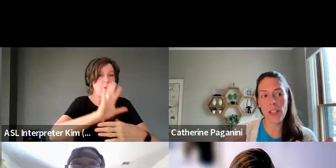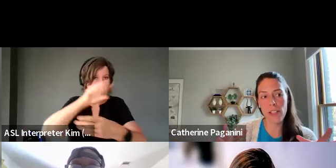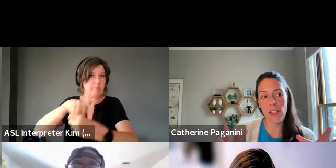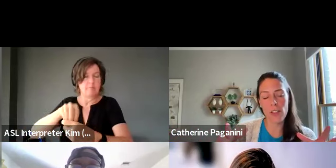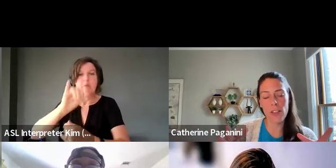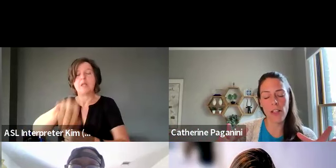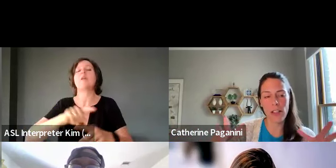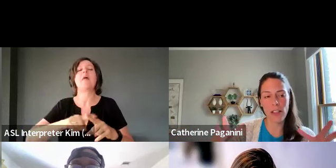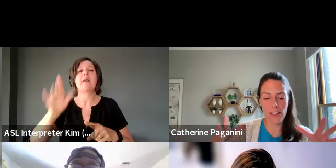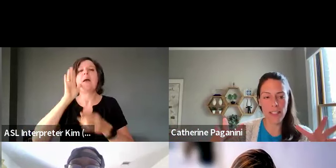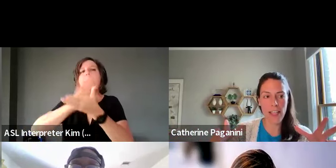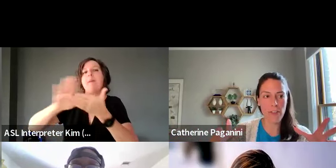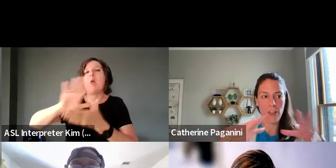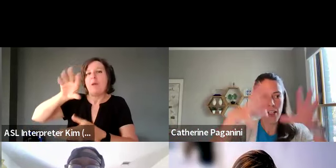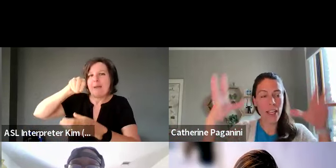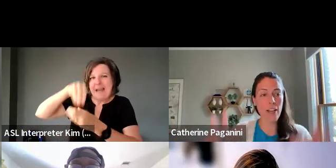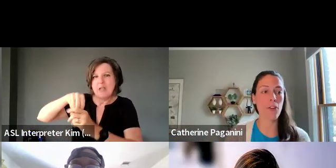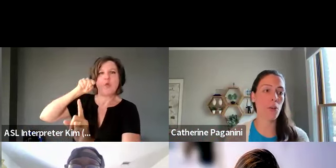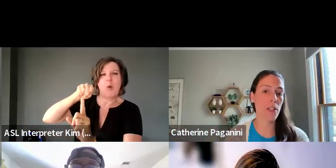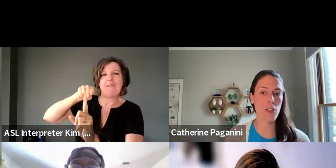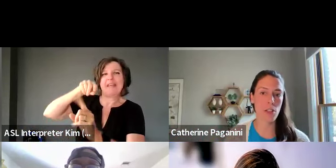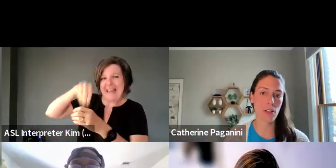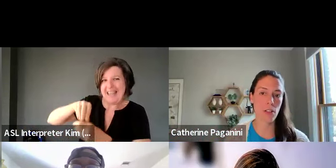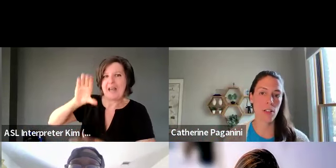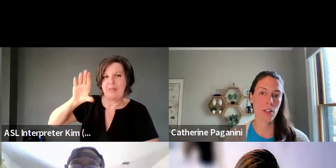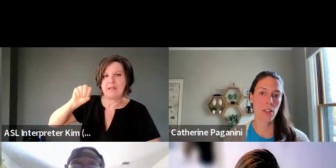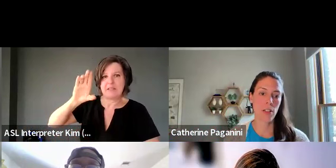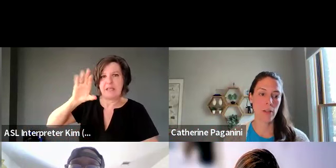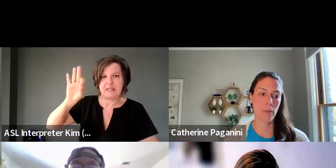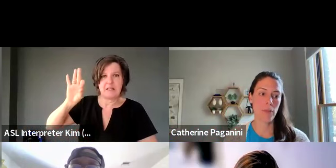this within the CNCF kind of documentation.